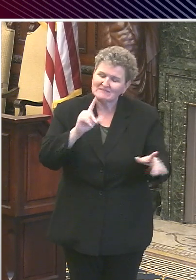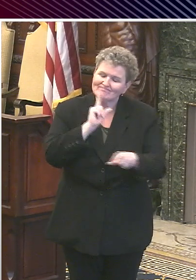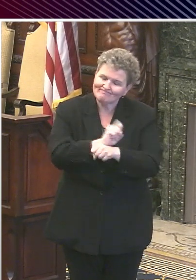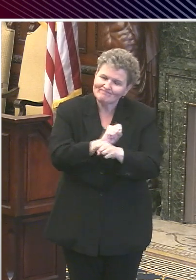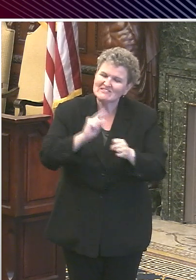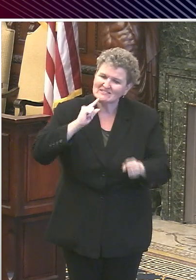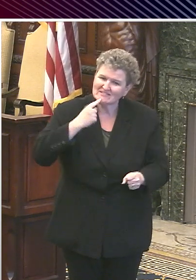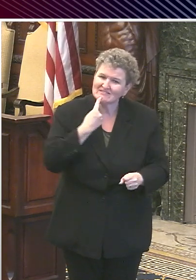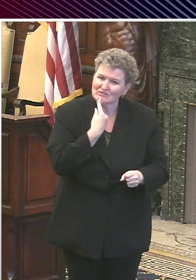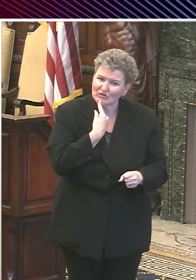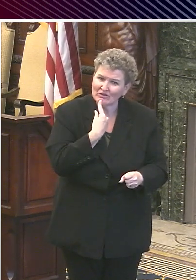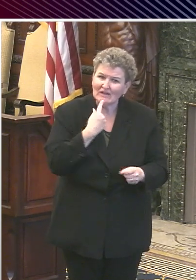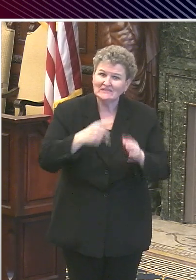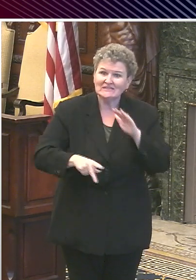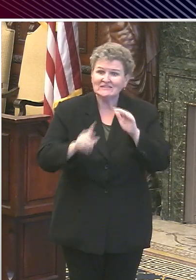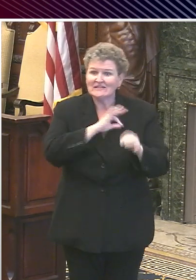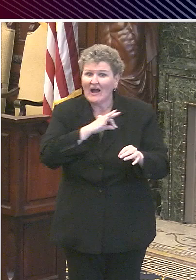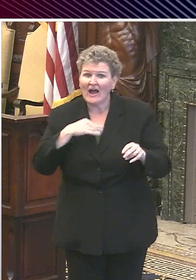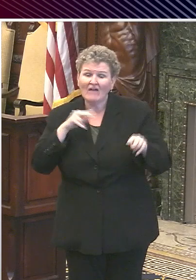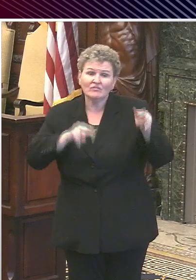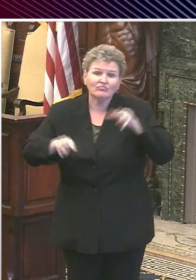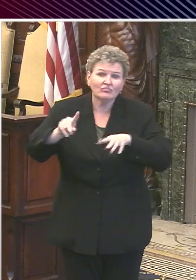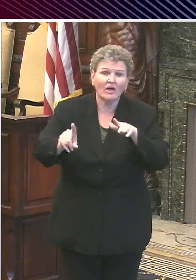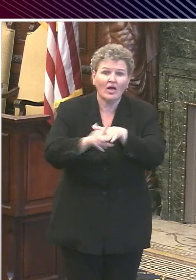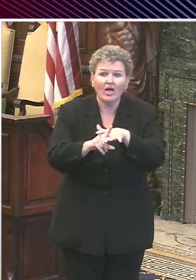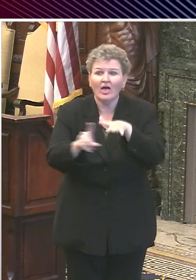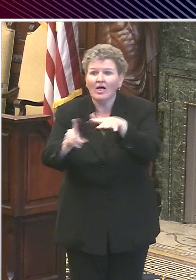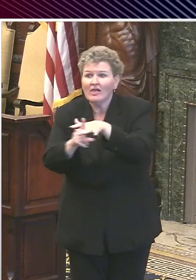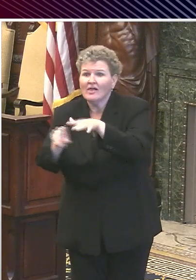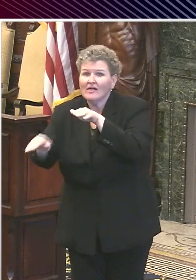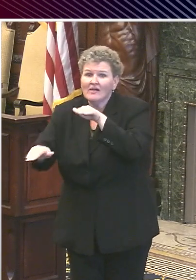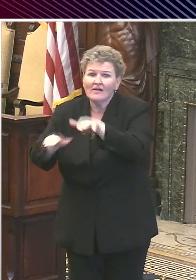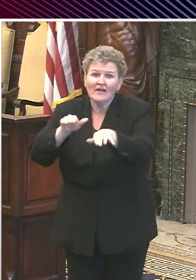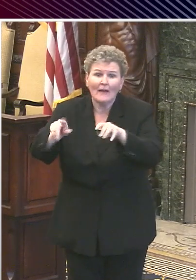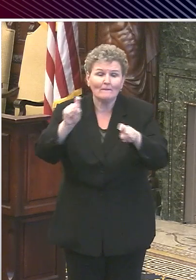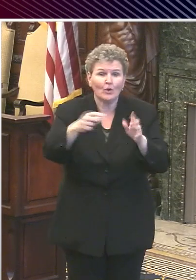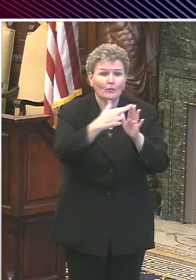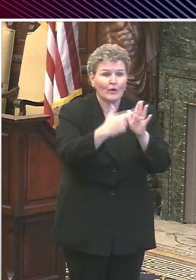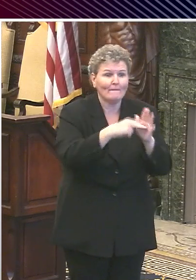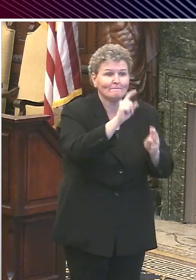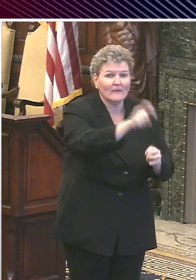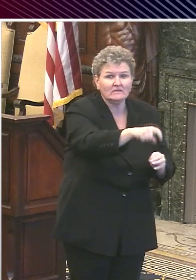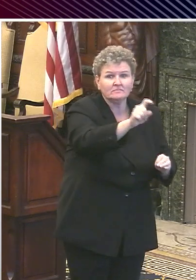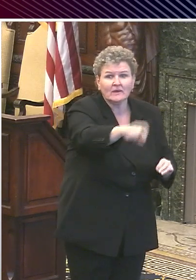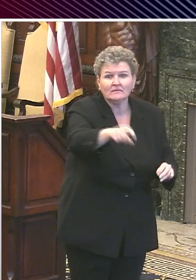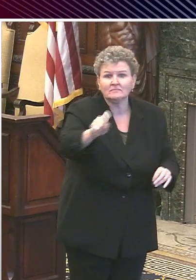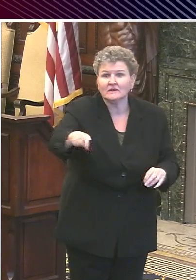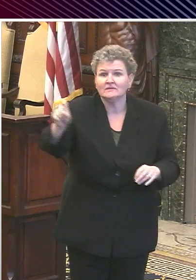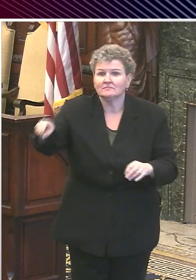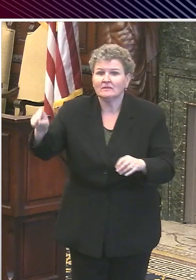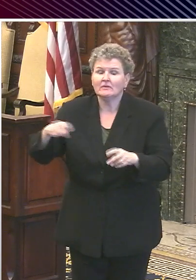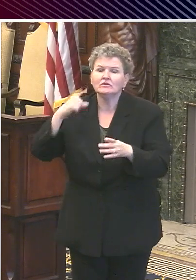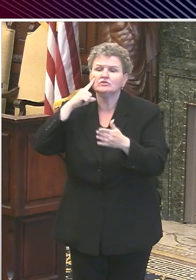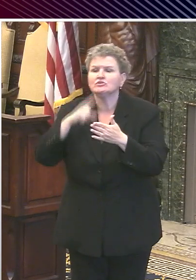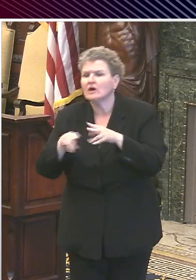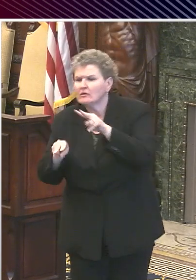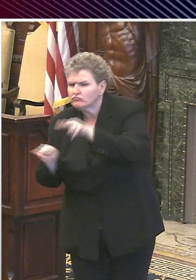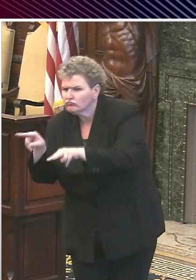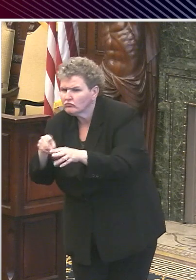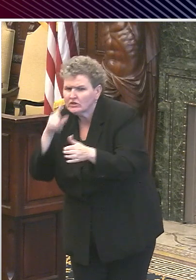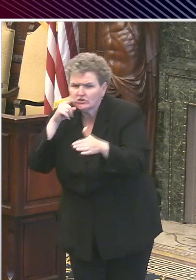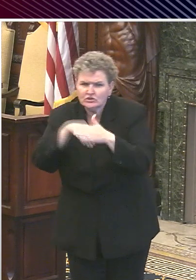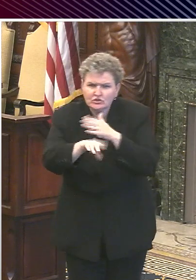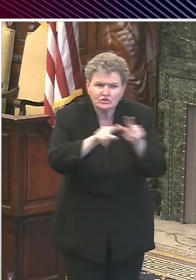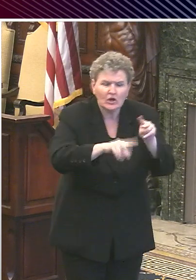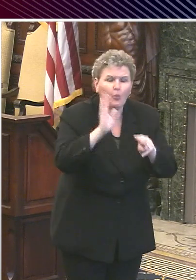sending staff to restaurants to educate them about the standards. And we're also having our inspectors check the COVID safety precautions as part